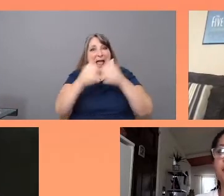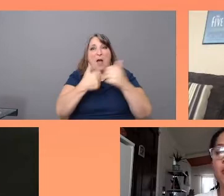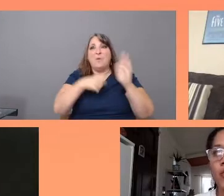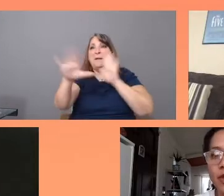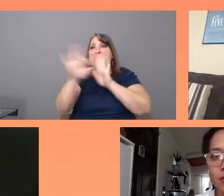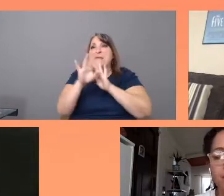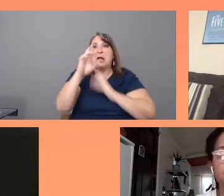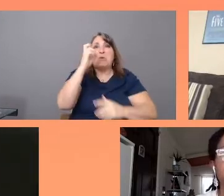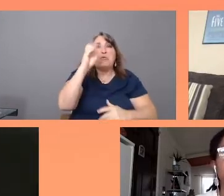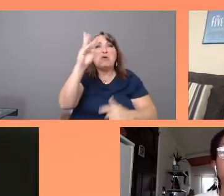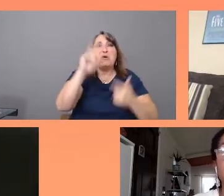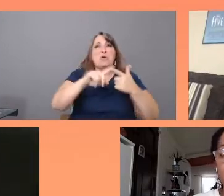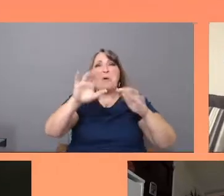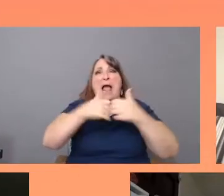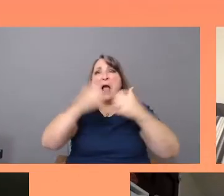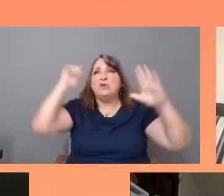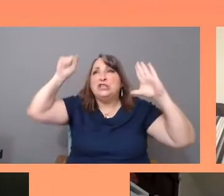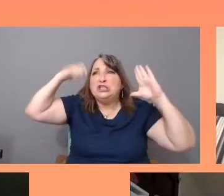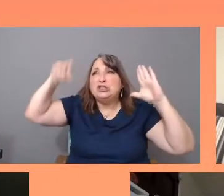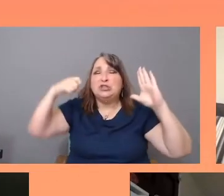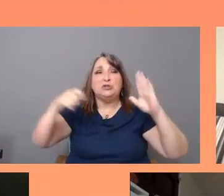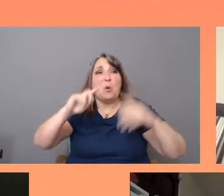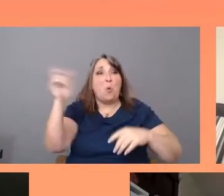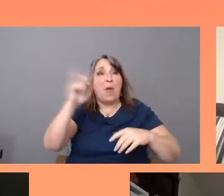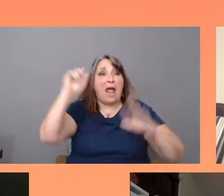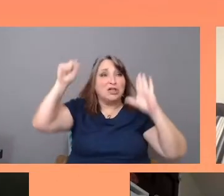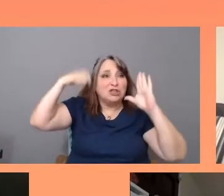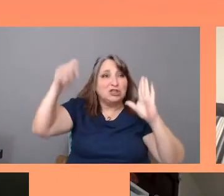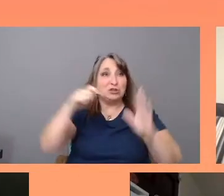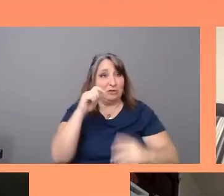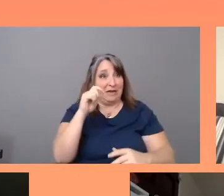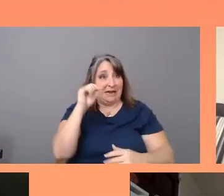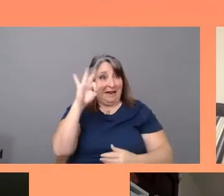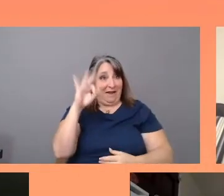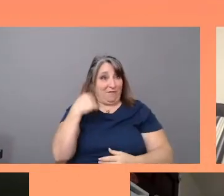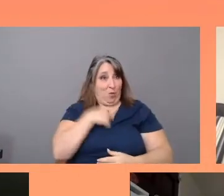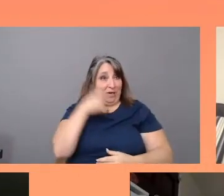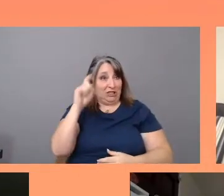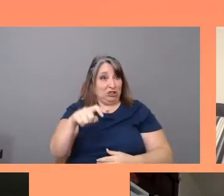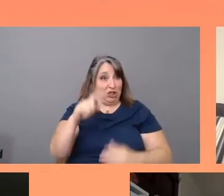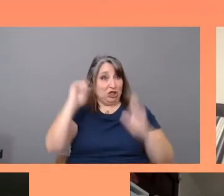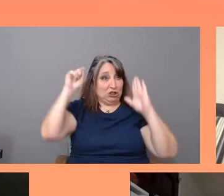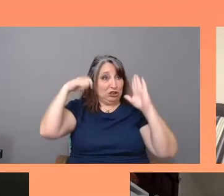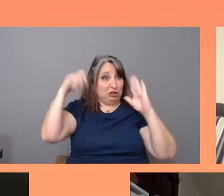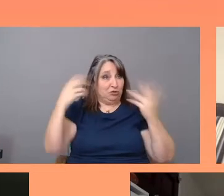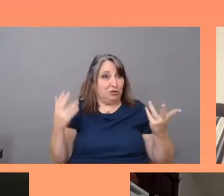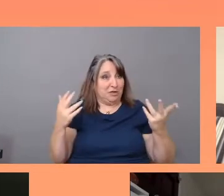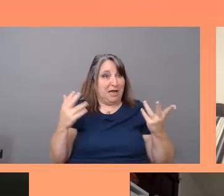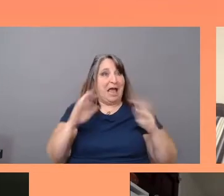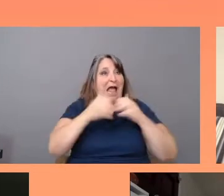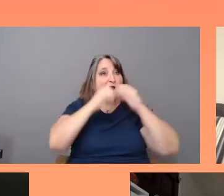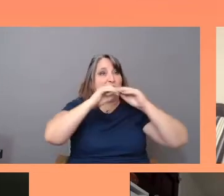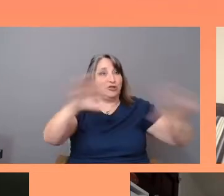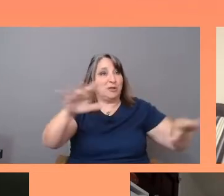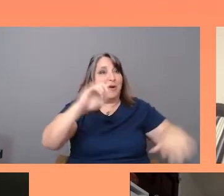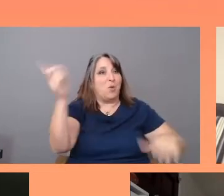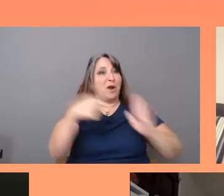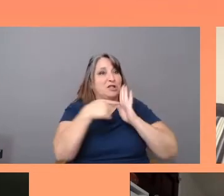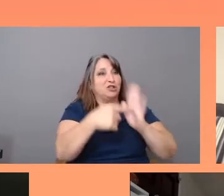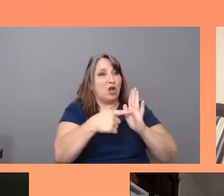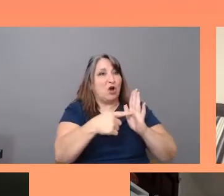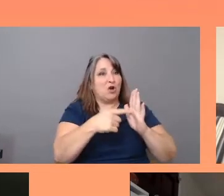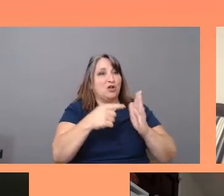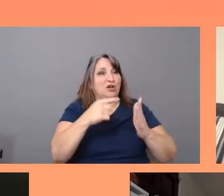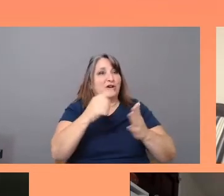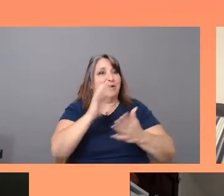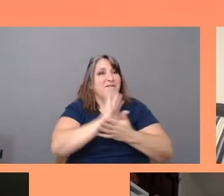you crew, how you shoot, where you shoot, if you should shoot. I mean, how you distribute, where you show your film, how